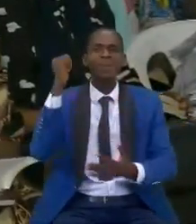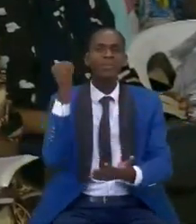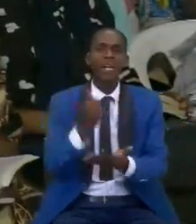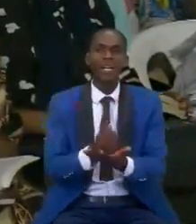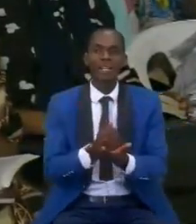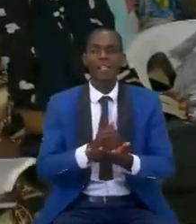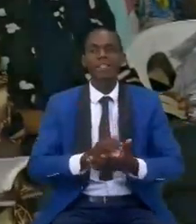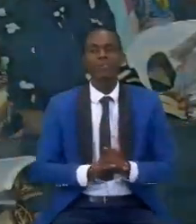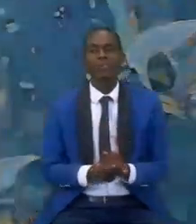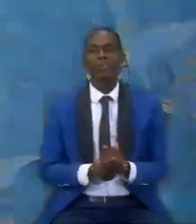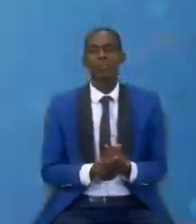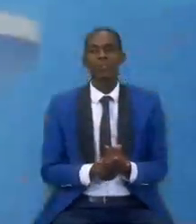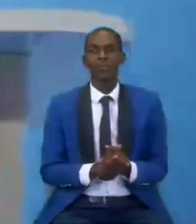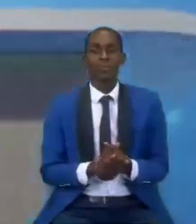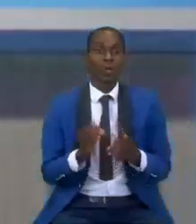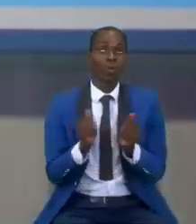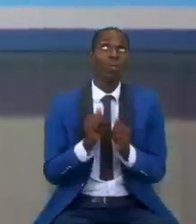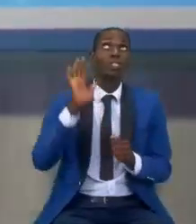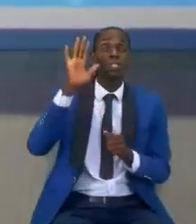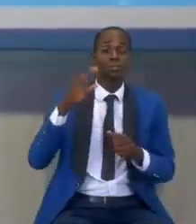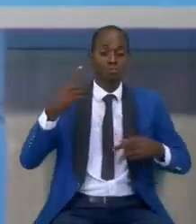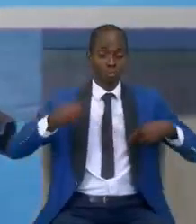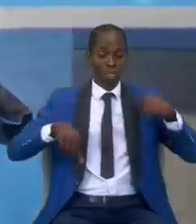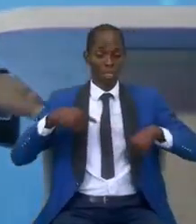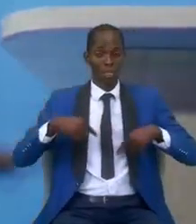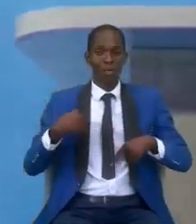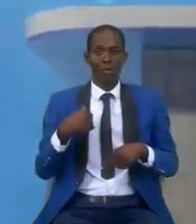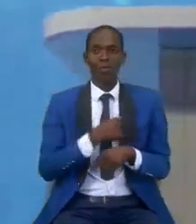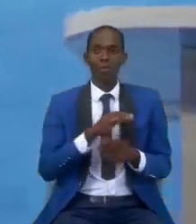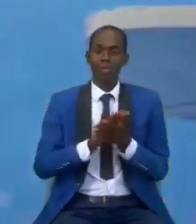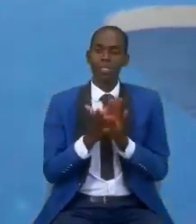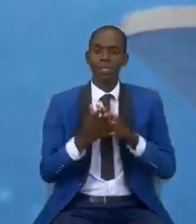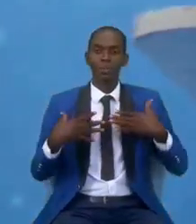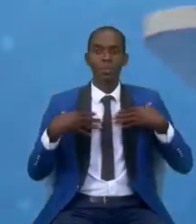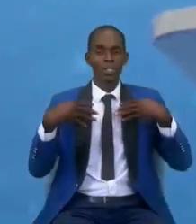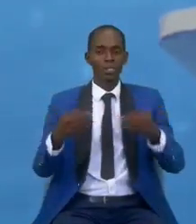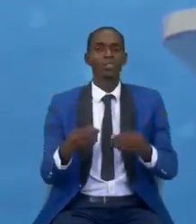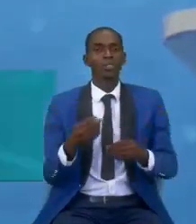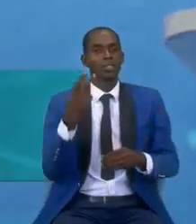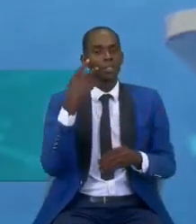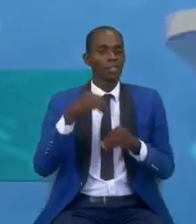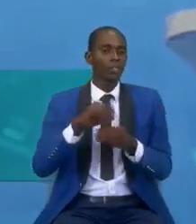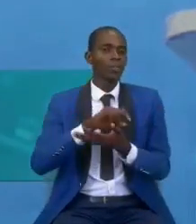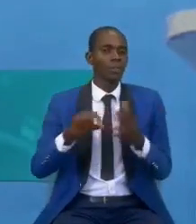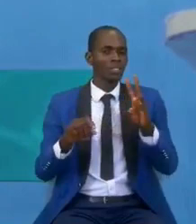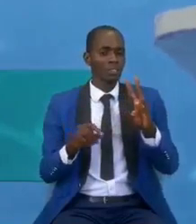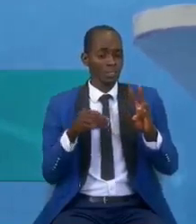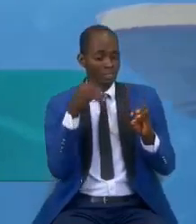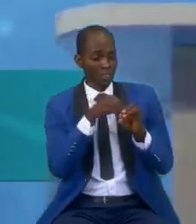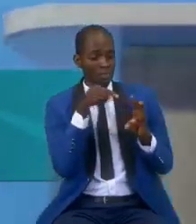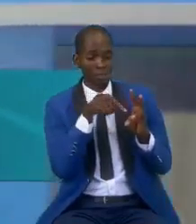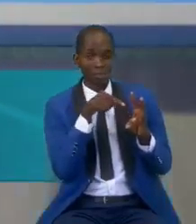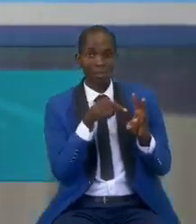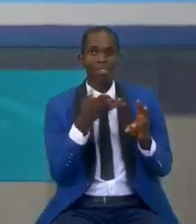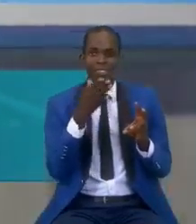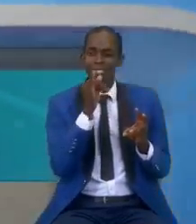I'm looking at verse 6. There's something here that is beautiful about verse 6. And I'll read